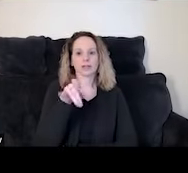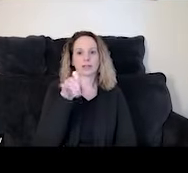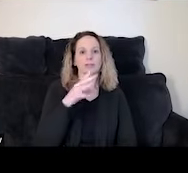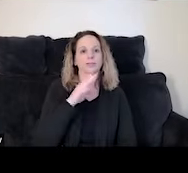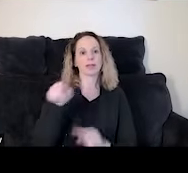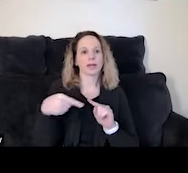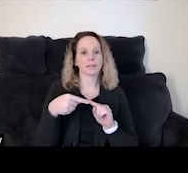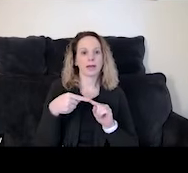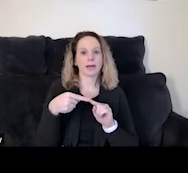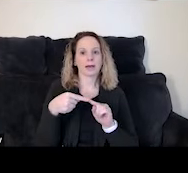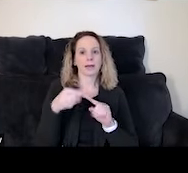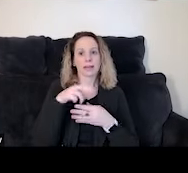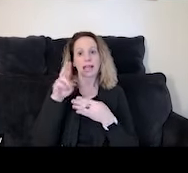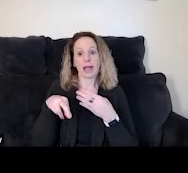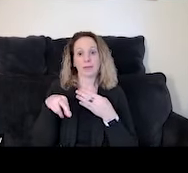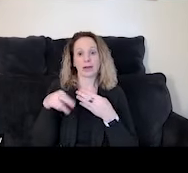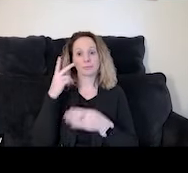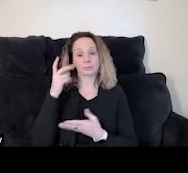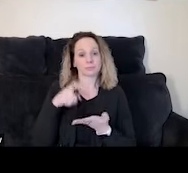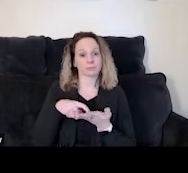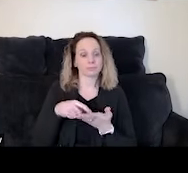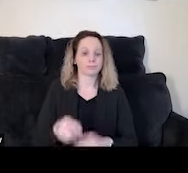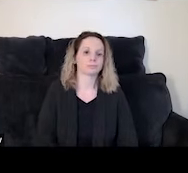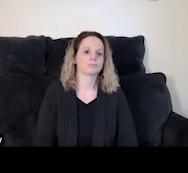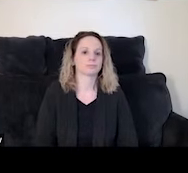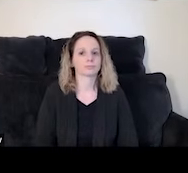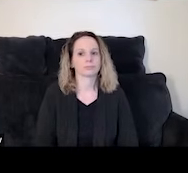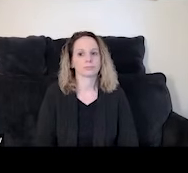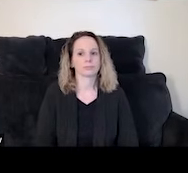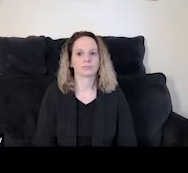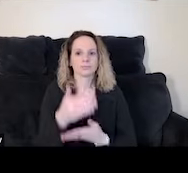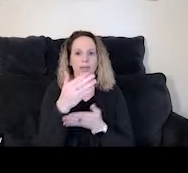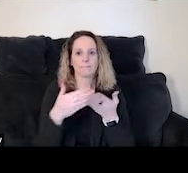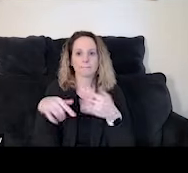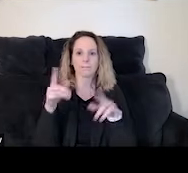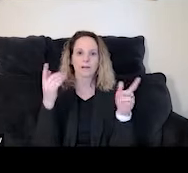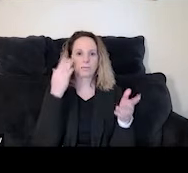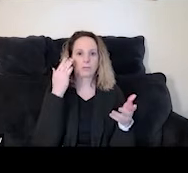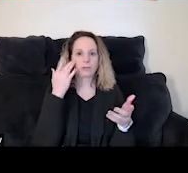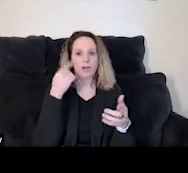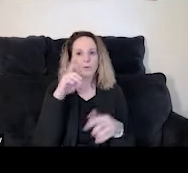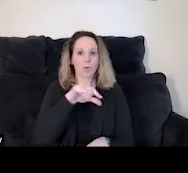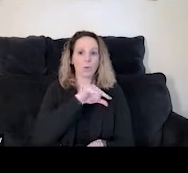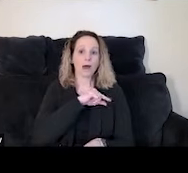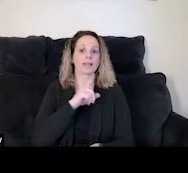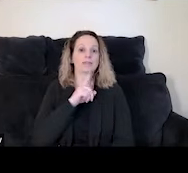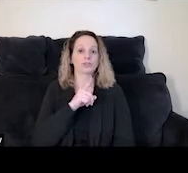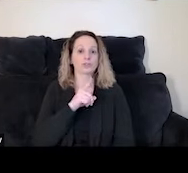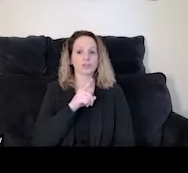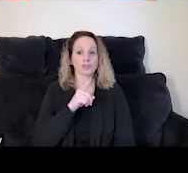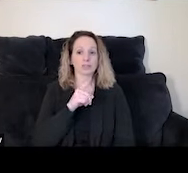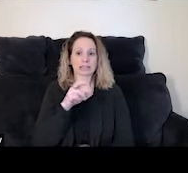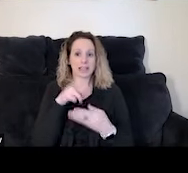little bit about some of the outcomes we're seeing. Well, part of what we know for quality assurance is looking at